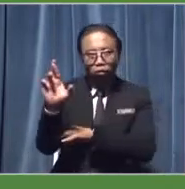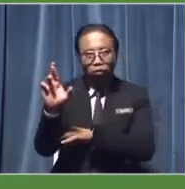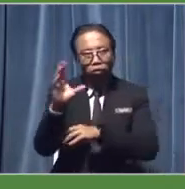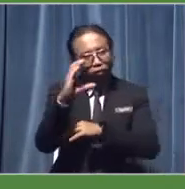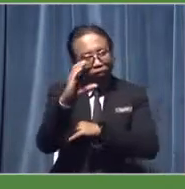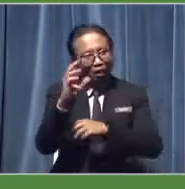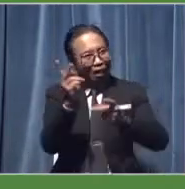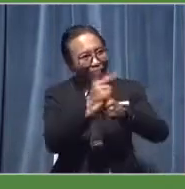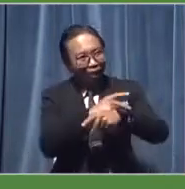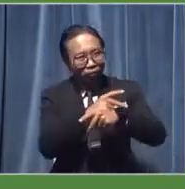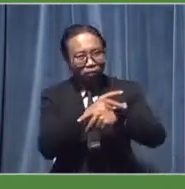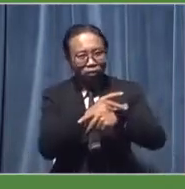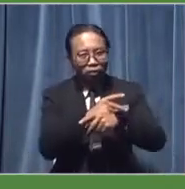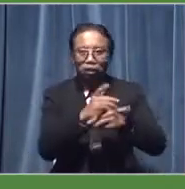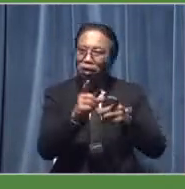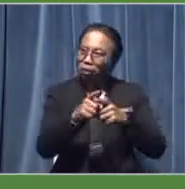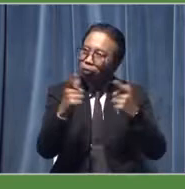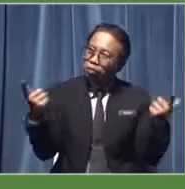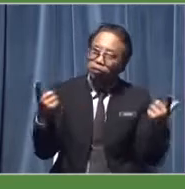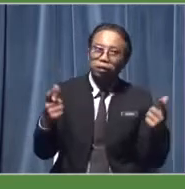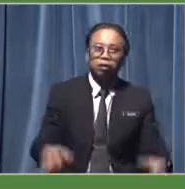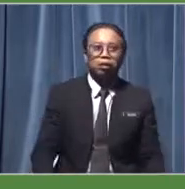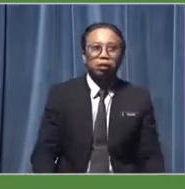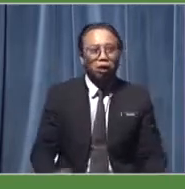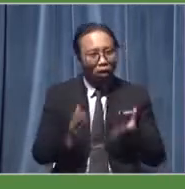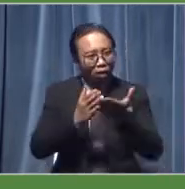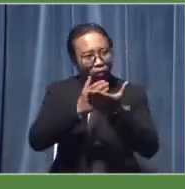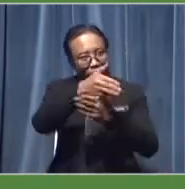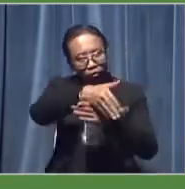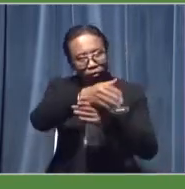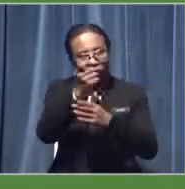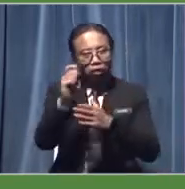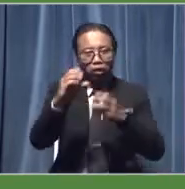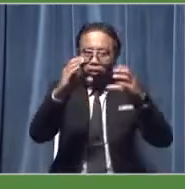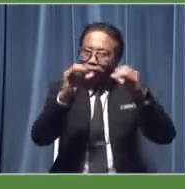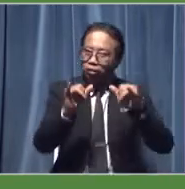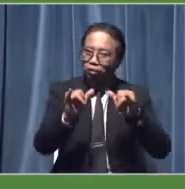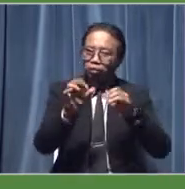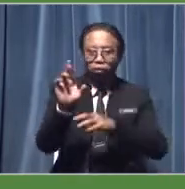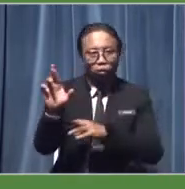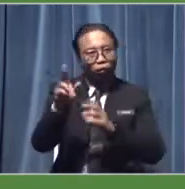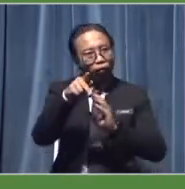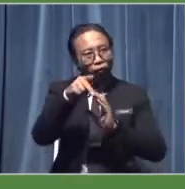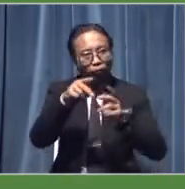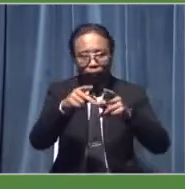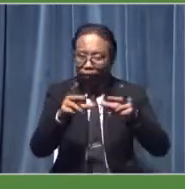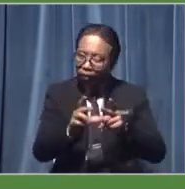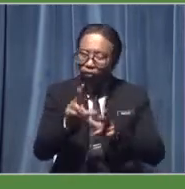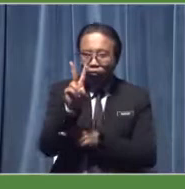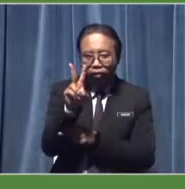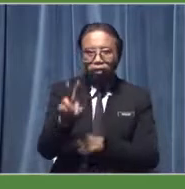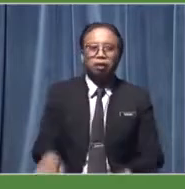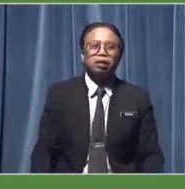the potential difference across the capacitor plates V, and